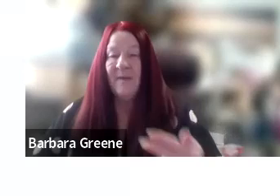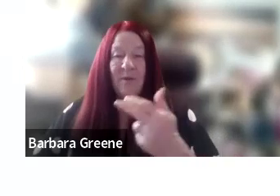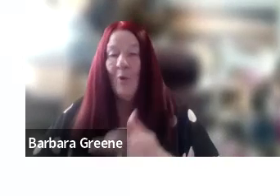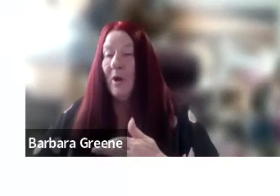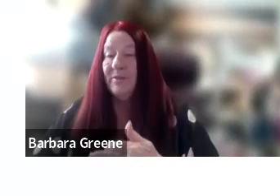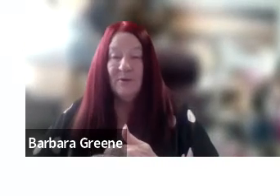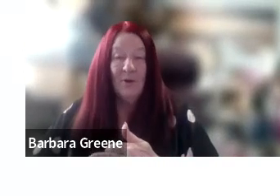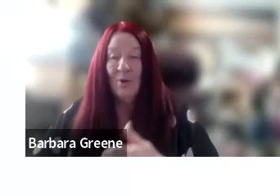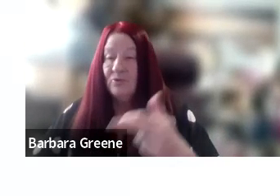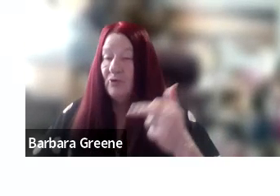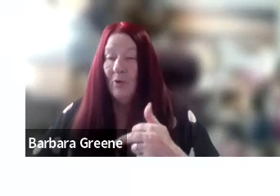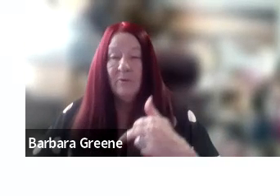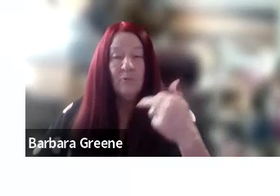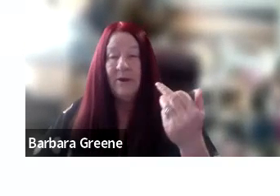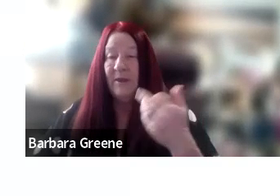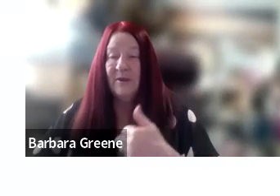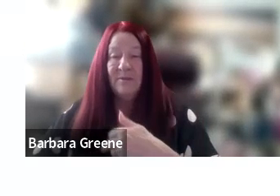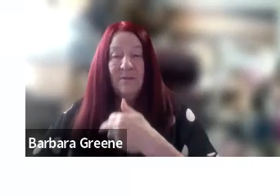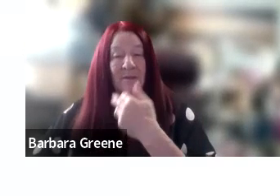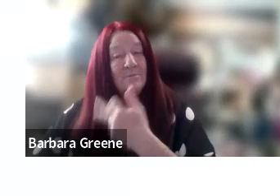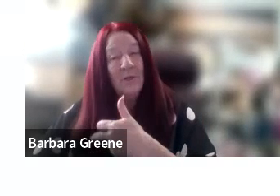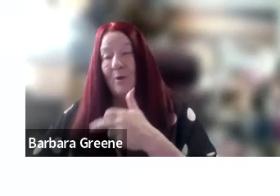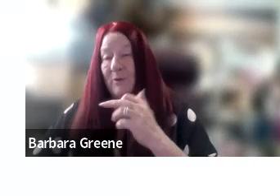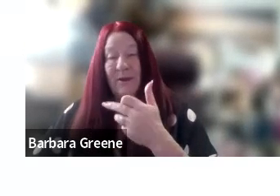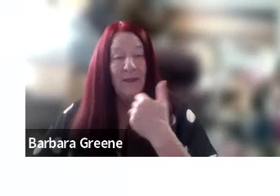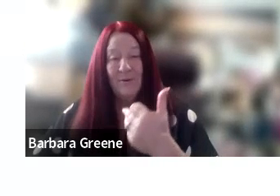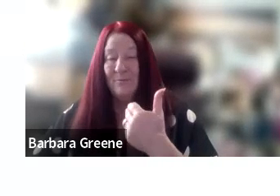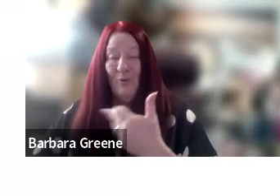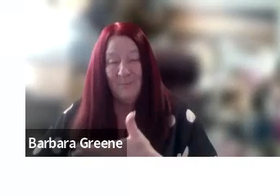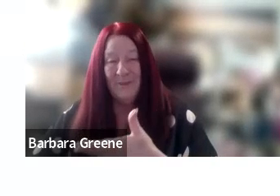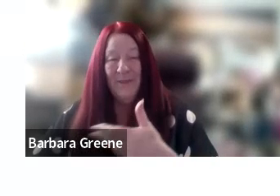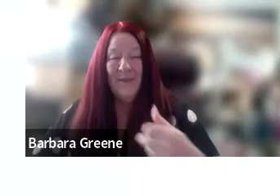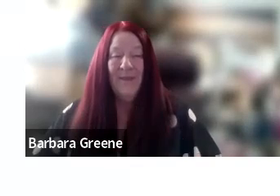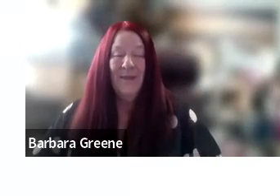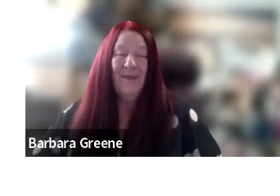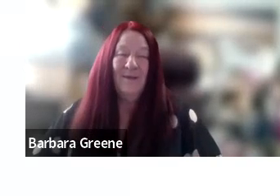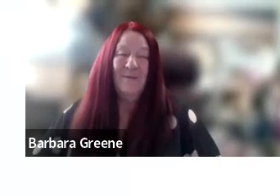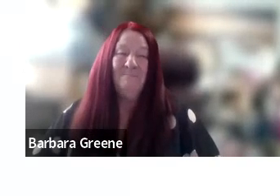the 71-year-old, short, red-headed, long red-haired woman.